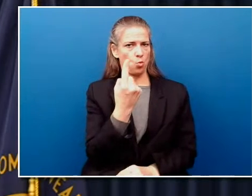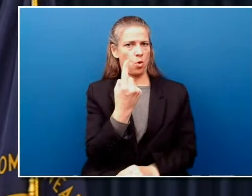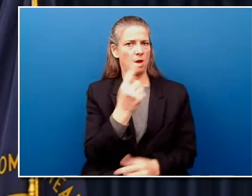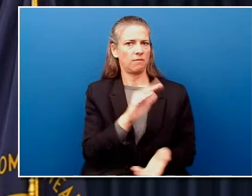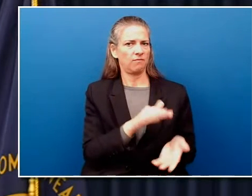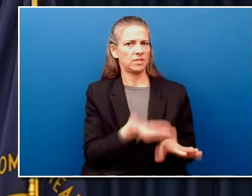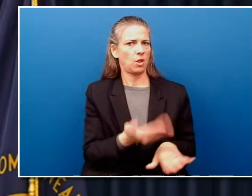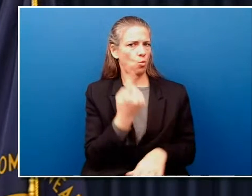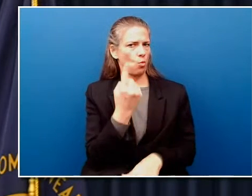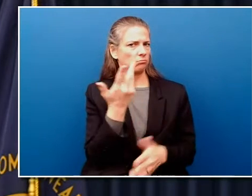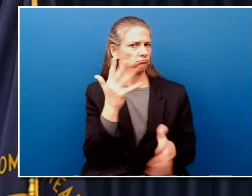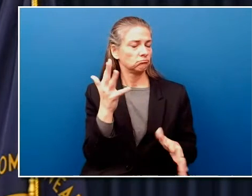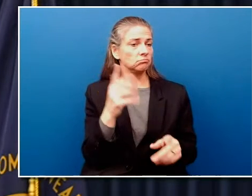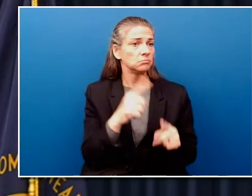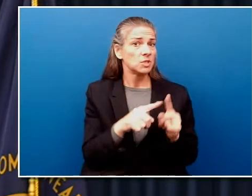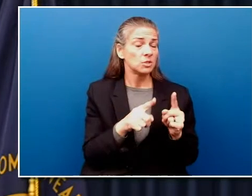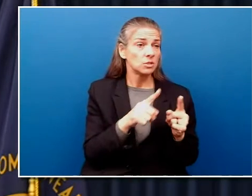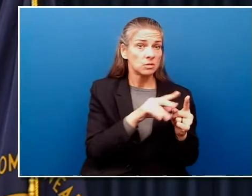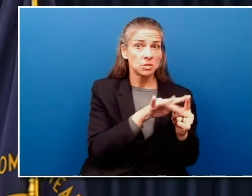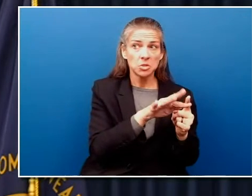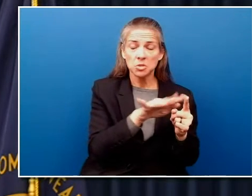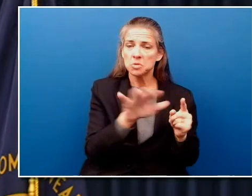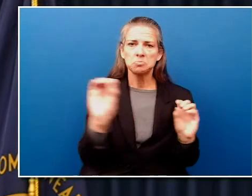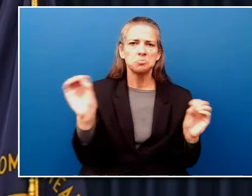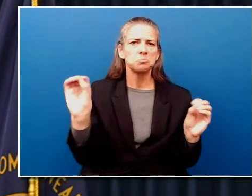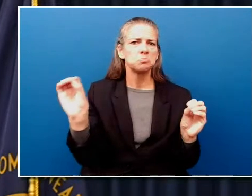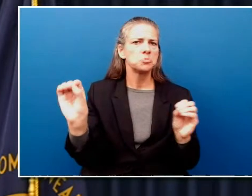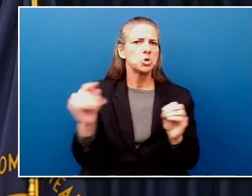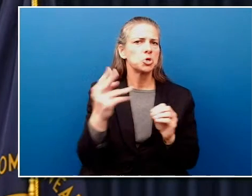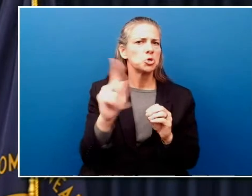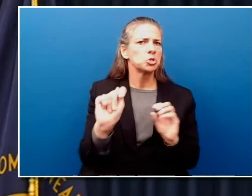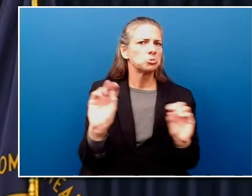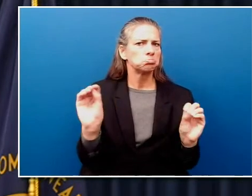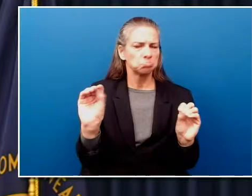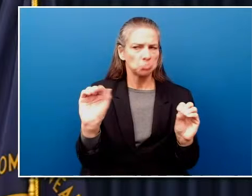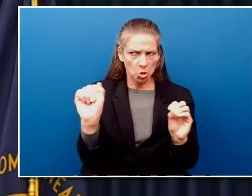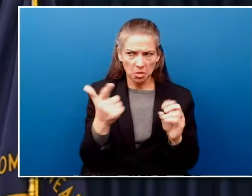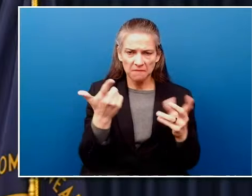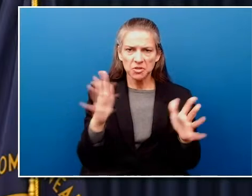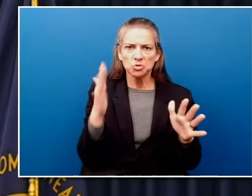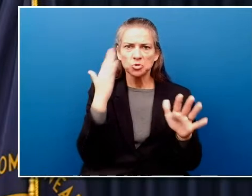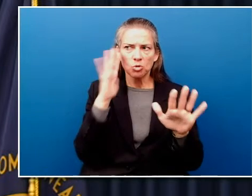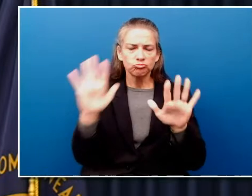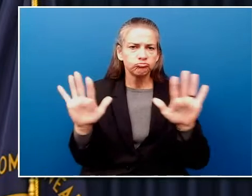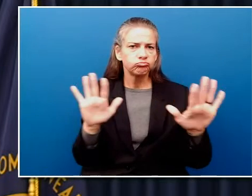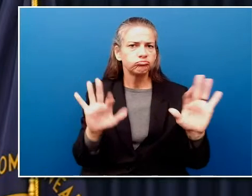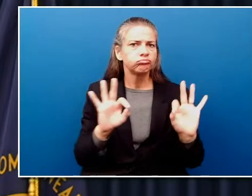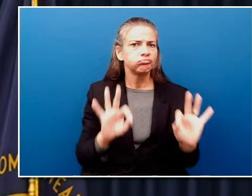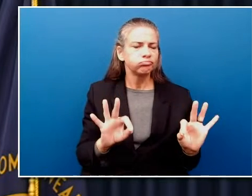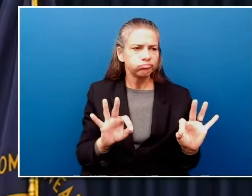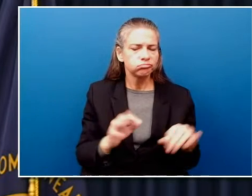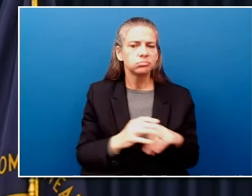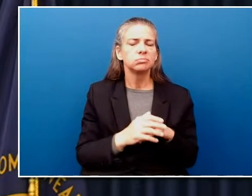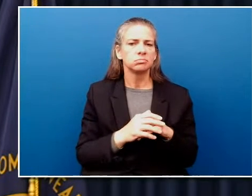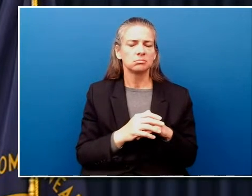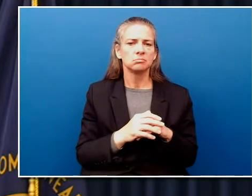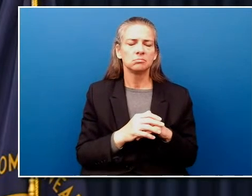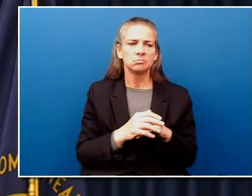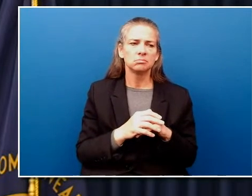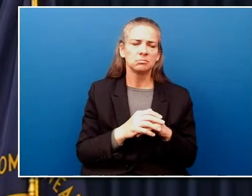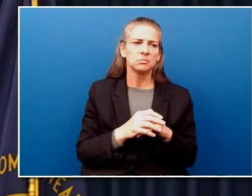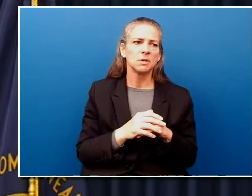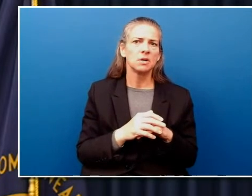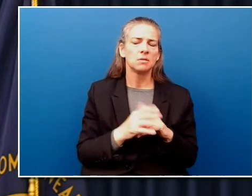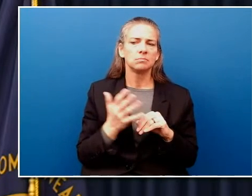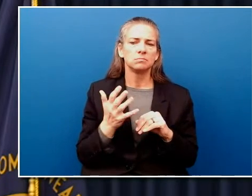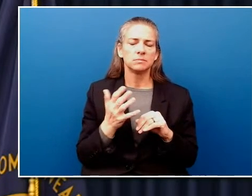no other significant injuries. There's no one unaccounted for. Thankfully, everyone other than that one young